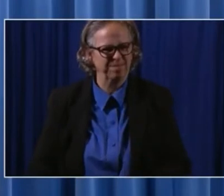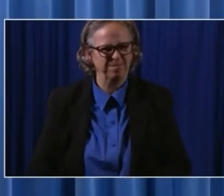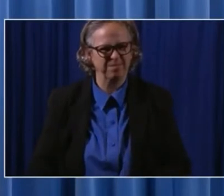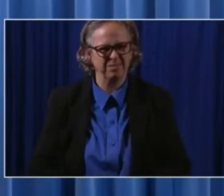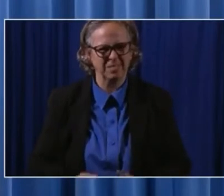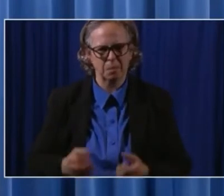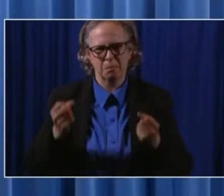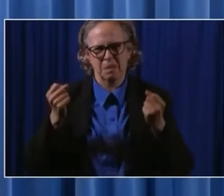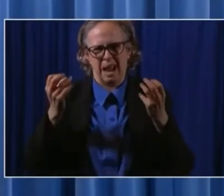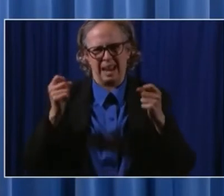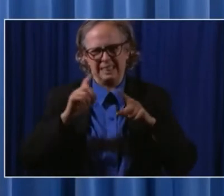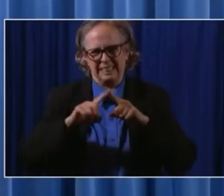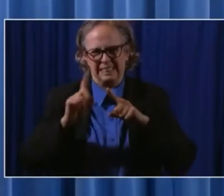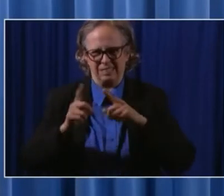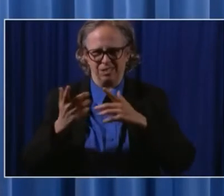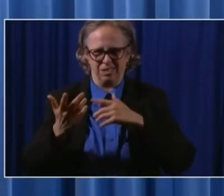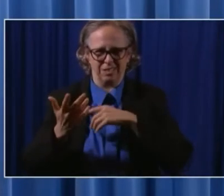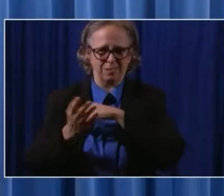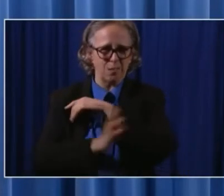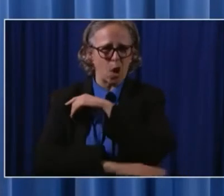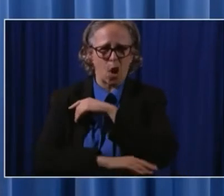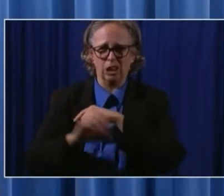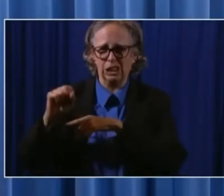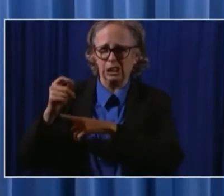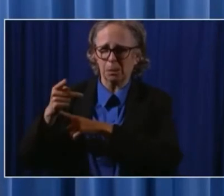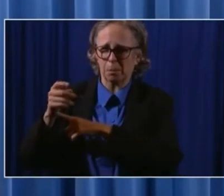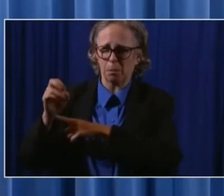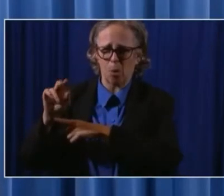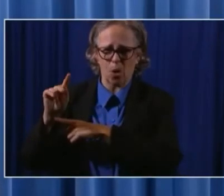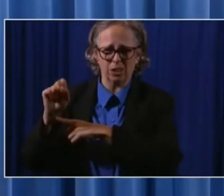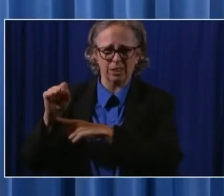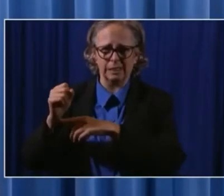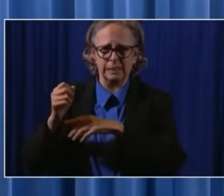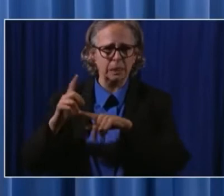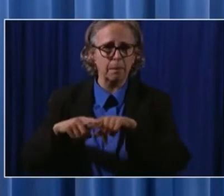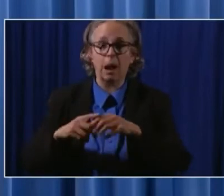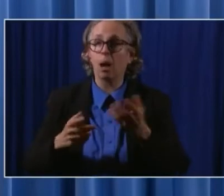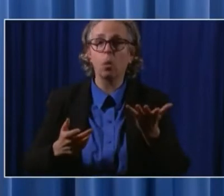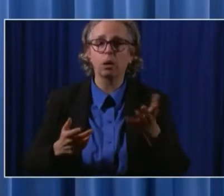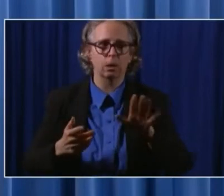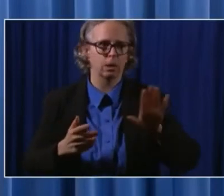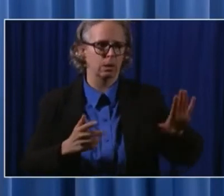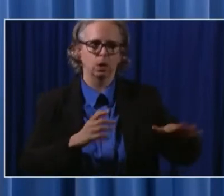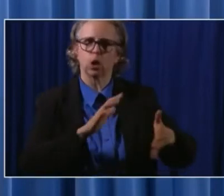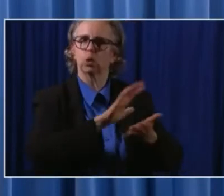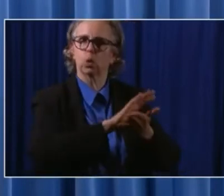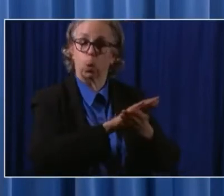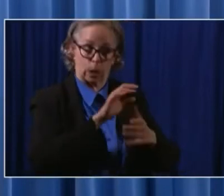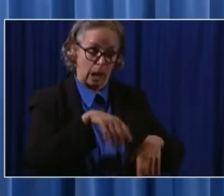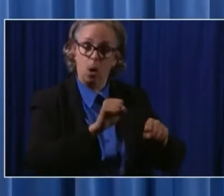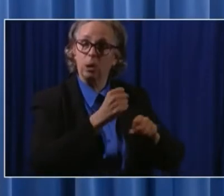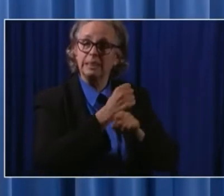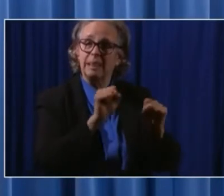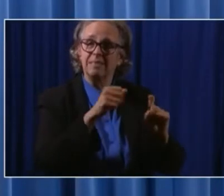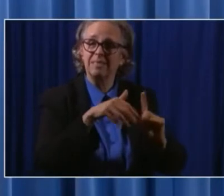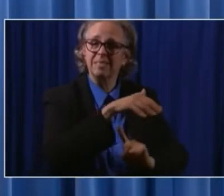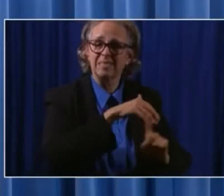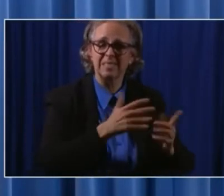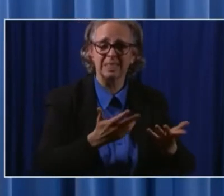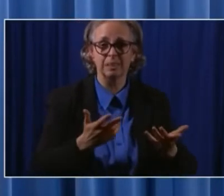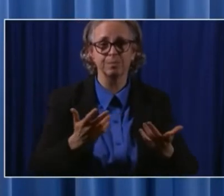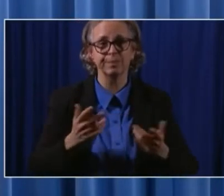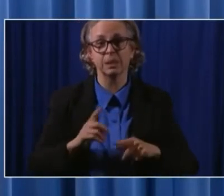school in a safe way, it really depends on what we're going to do in the next couple of weeks. And so we got to have everybody wear masks. We've got to have